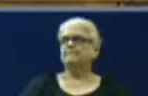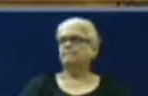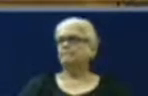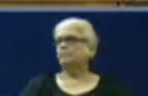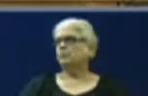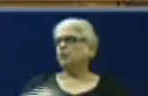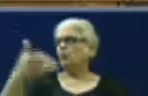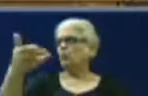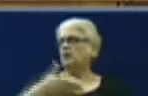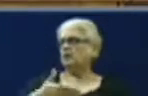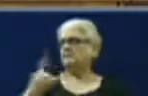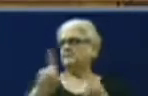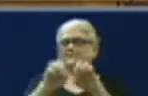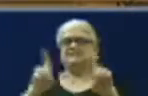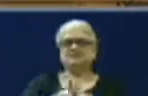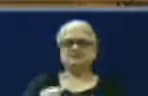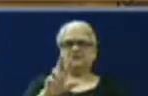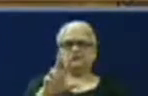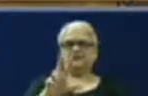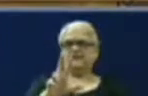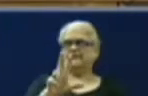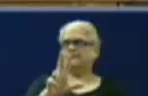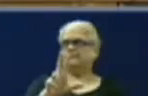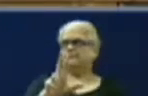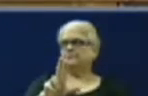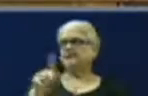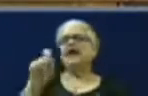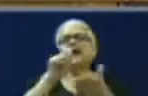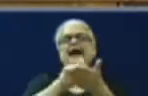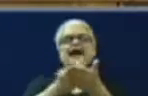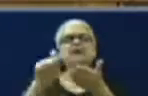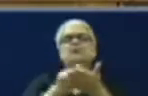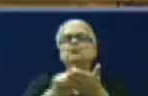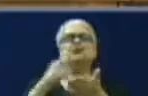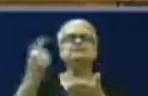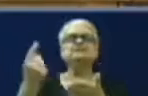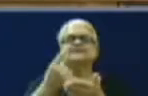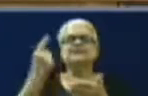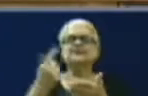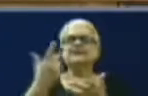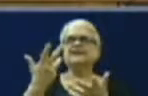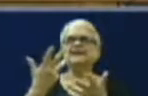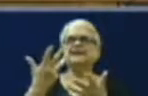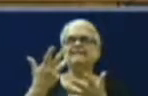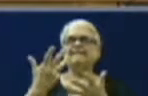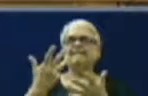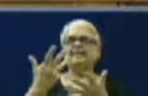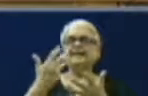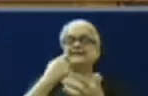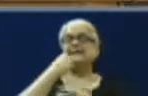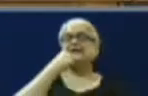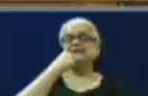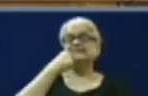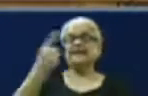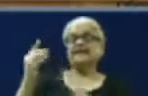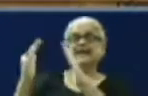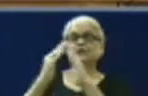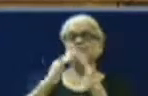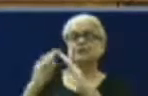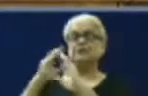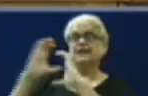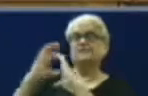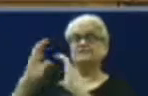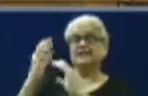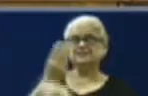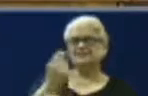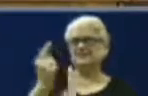Welcome to District 3. I wrote something that I said at a community conversation a few months ago, so I thought it would